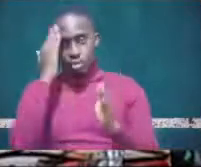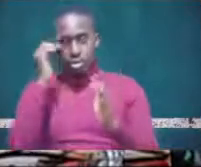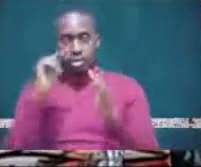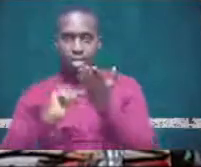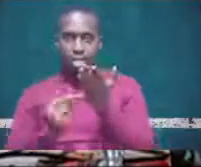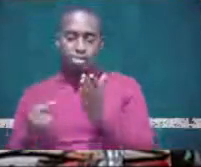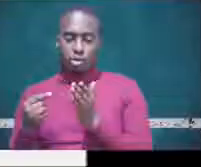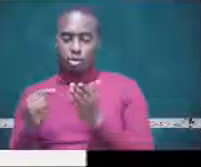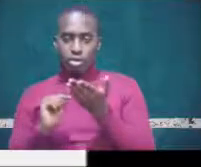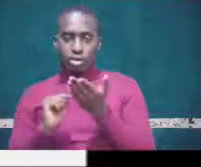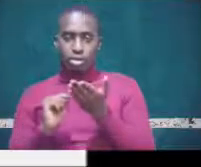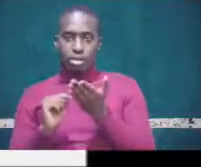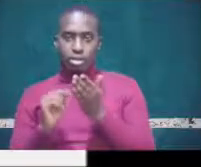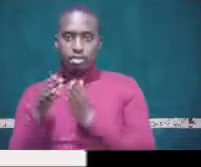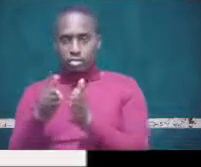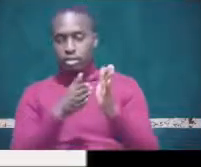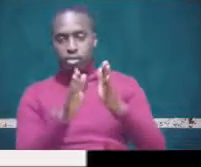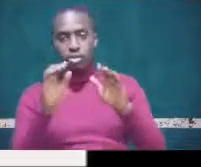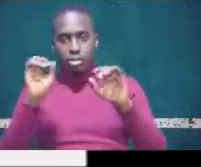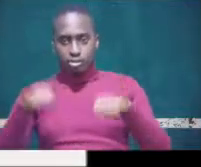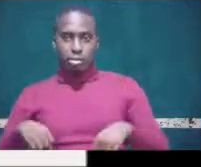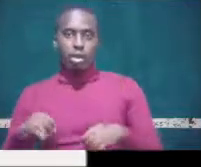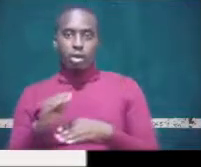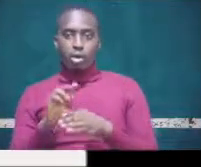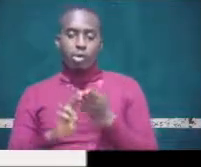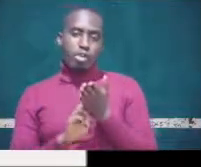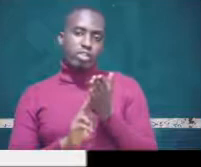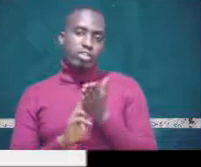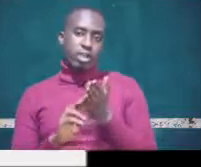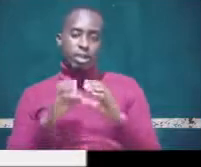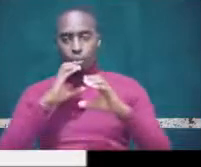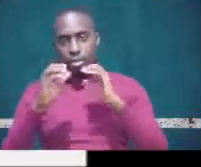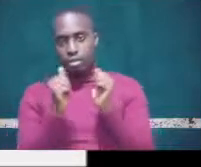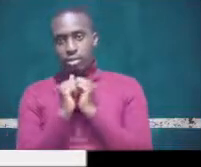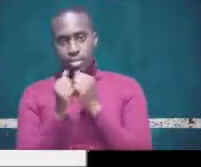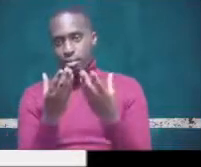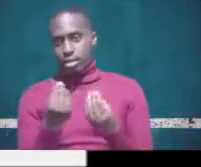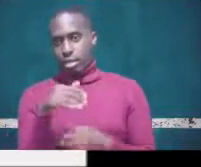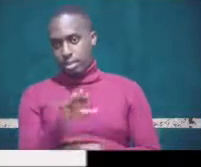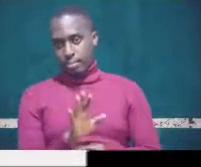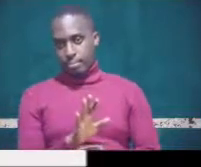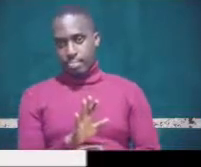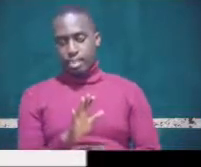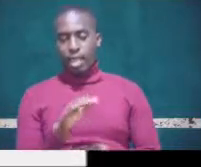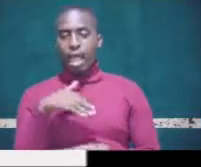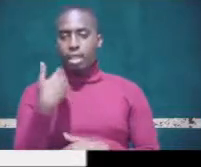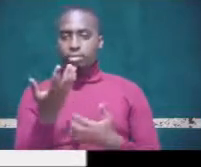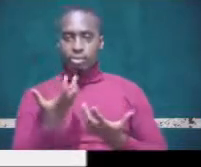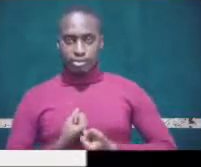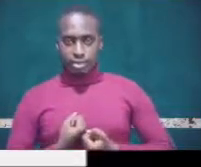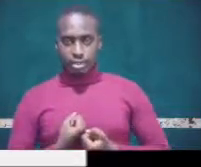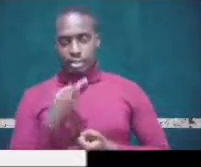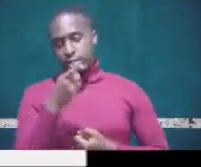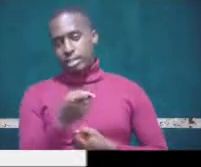technological communication channels, and the business can use them to communicate with its customers. Then we have, and